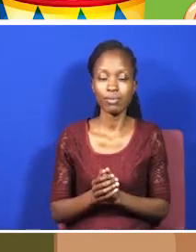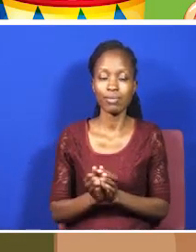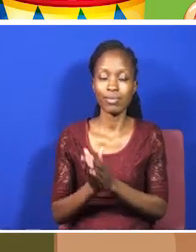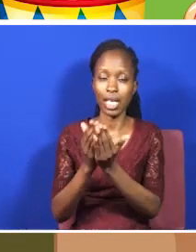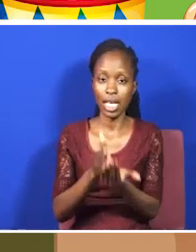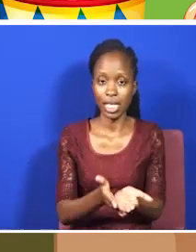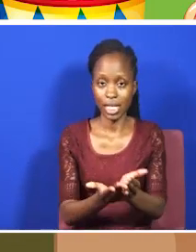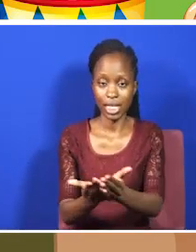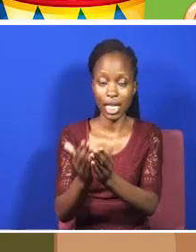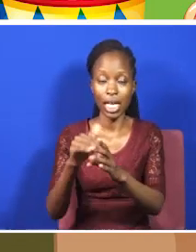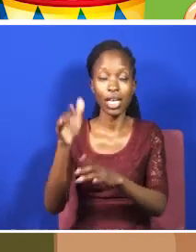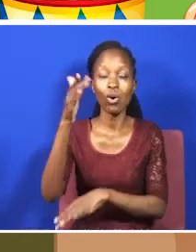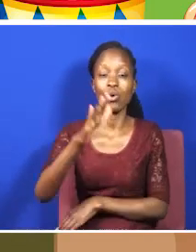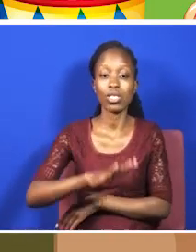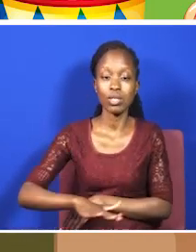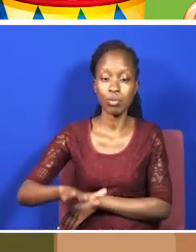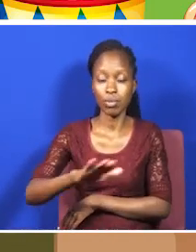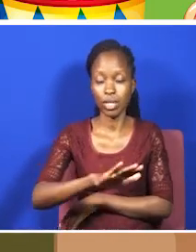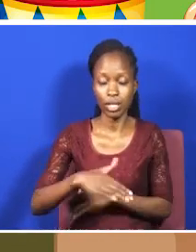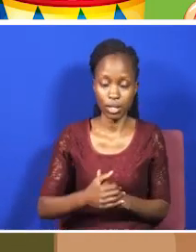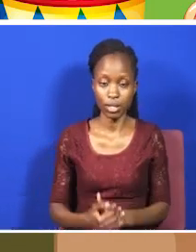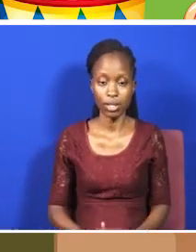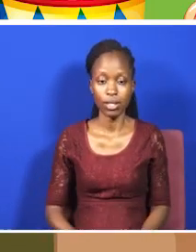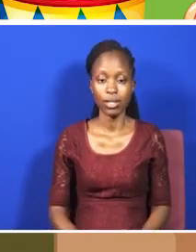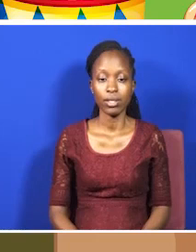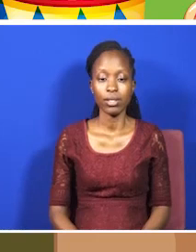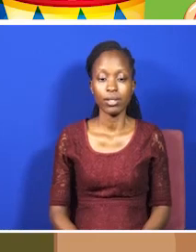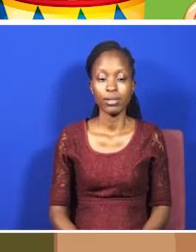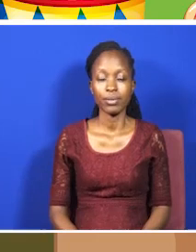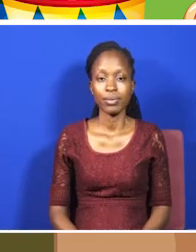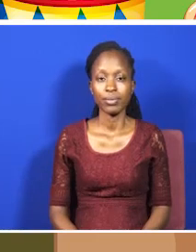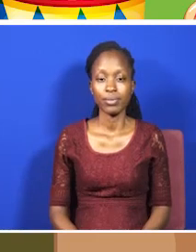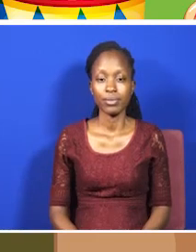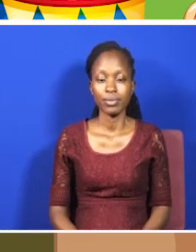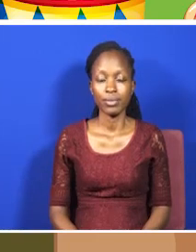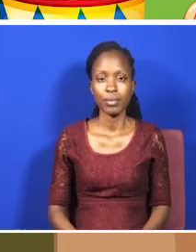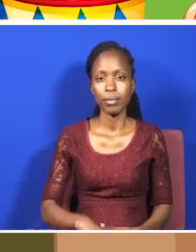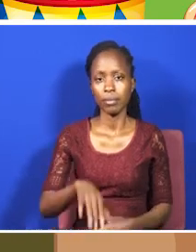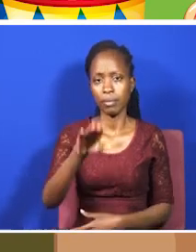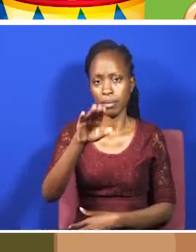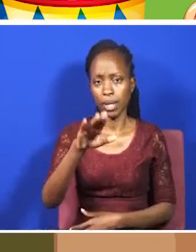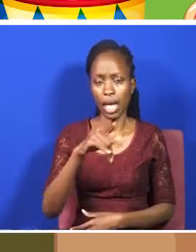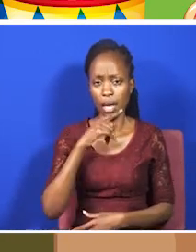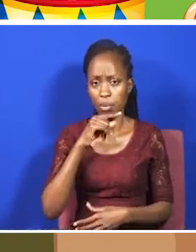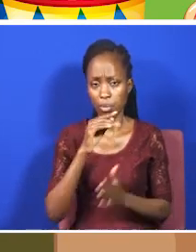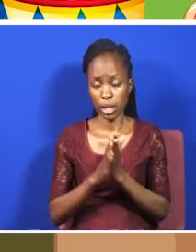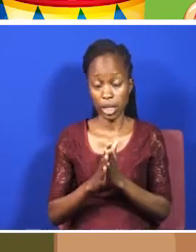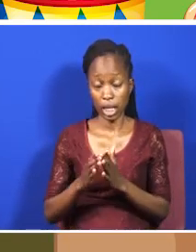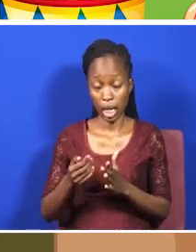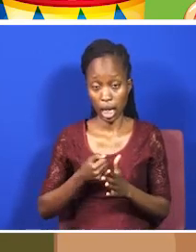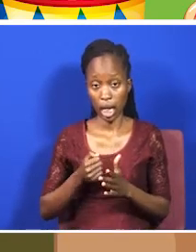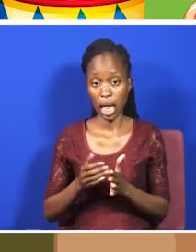His presence. Can everyone say sailing in His presence? Sailing in His